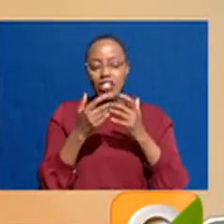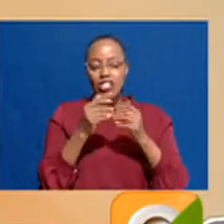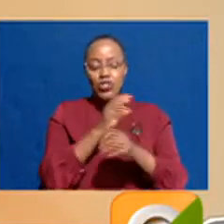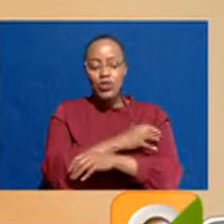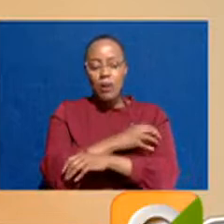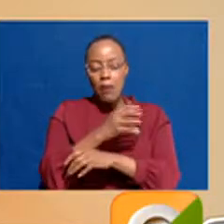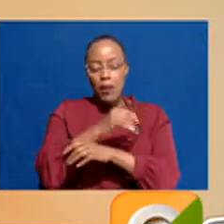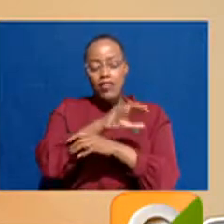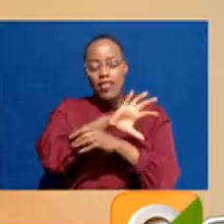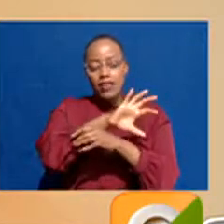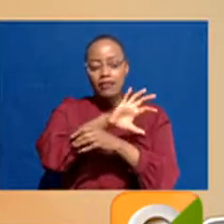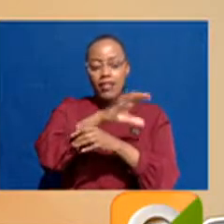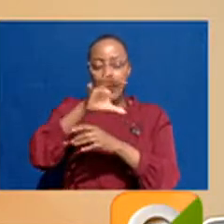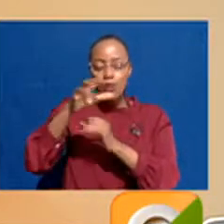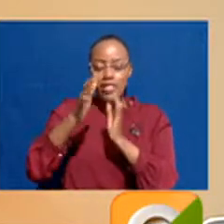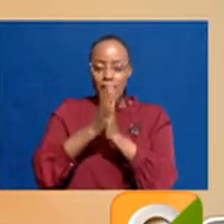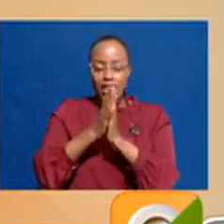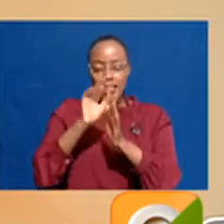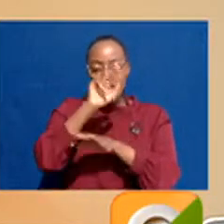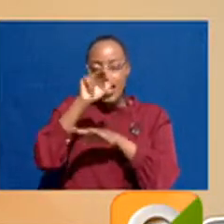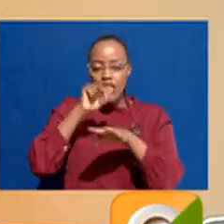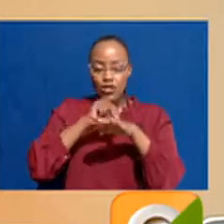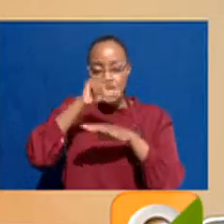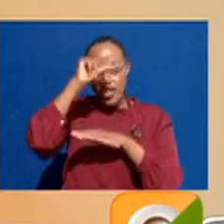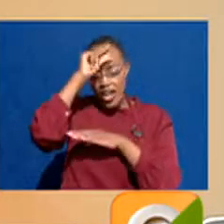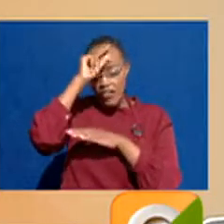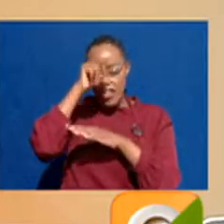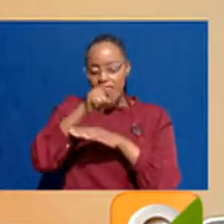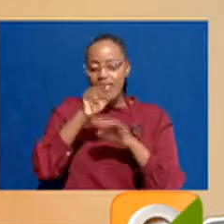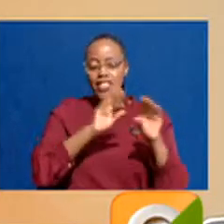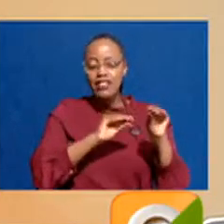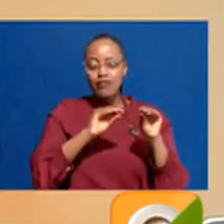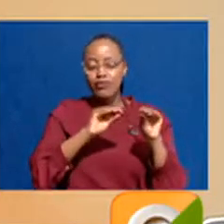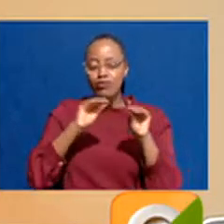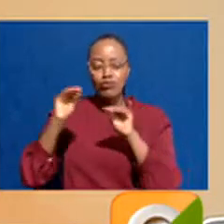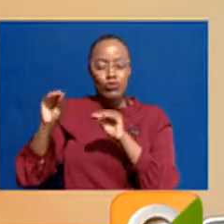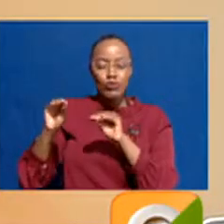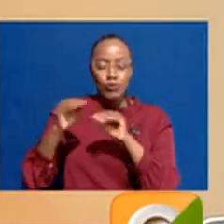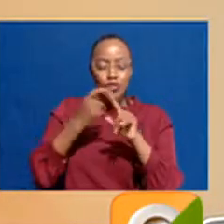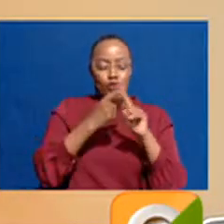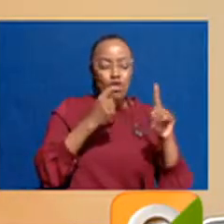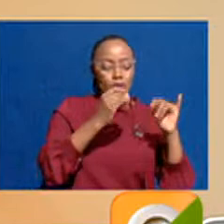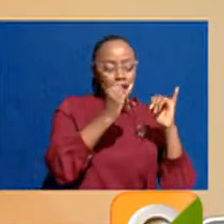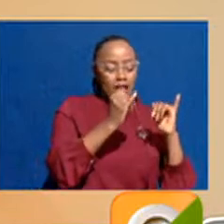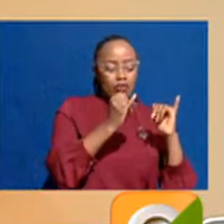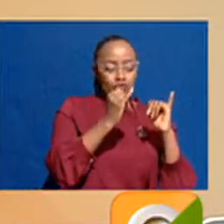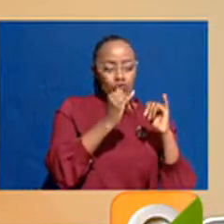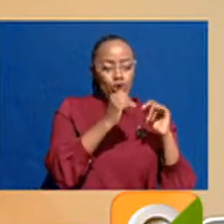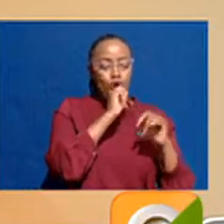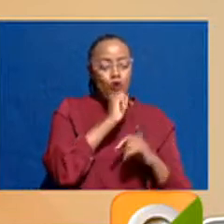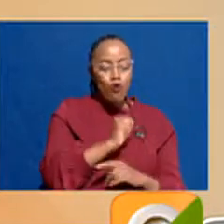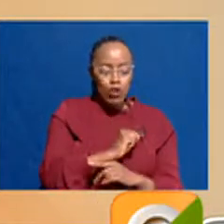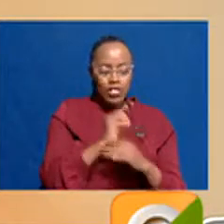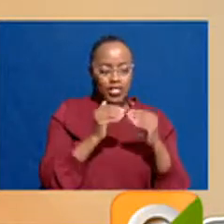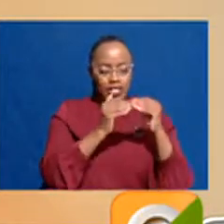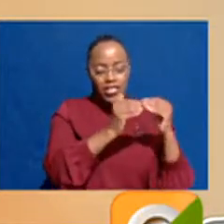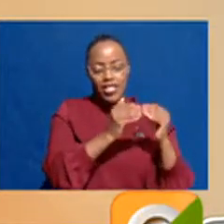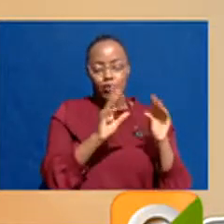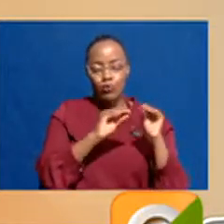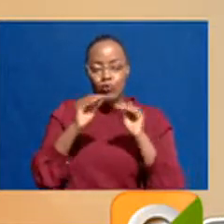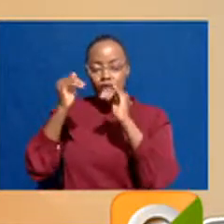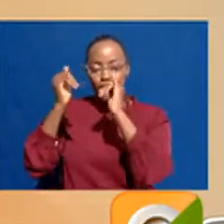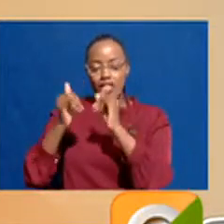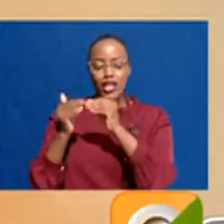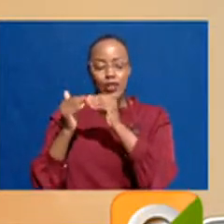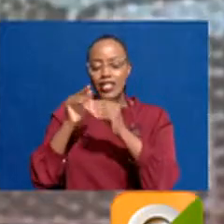the counties and the national government? How do the transitions affect the wage bill, and especially the workforce